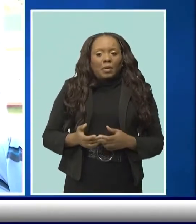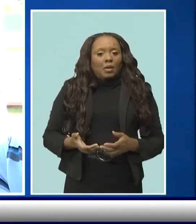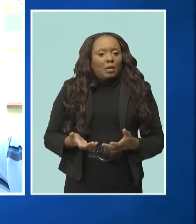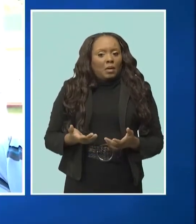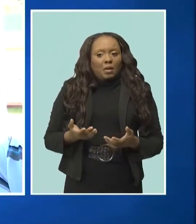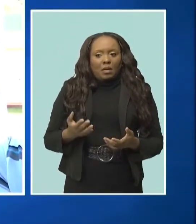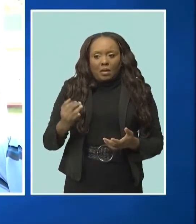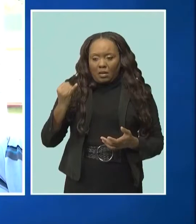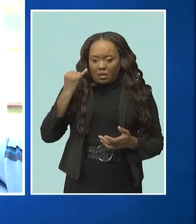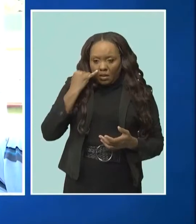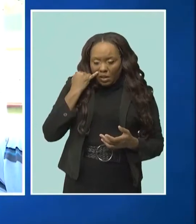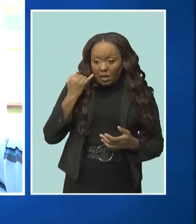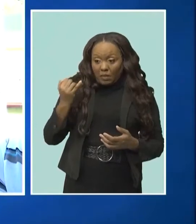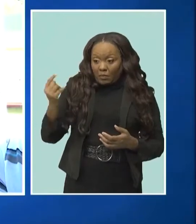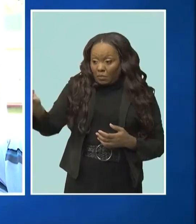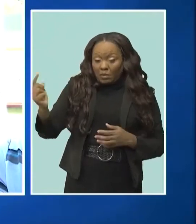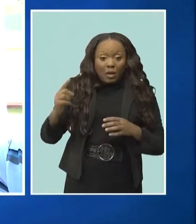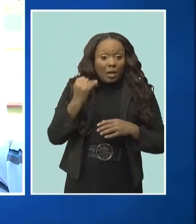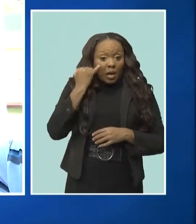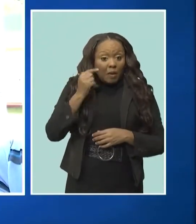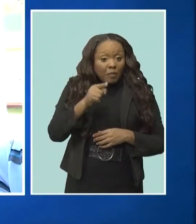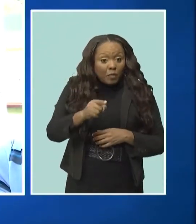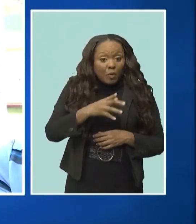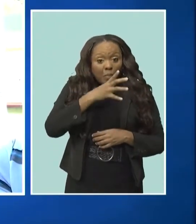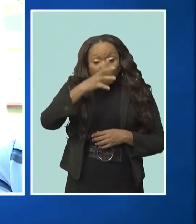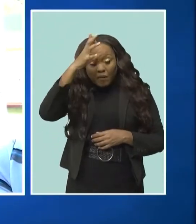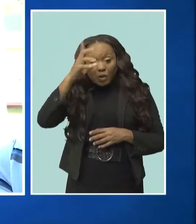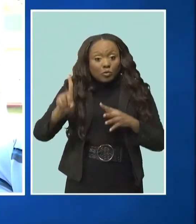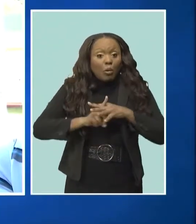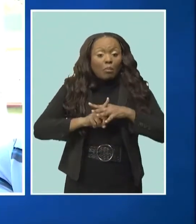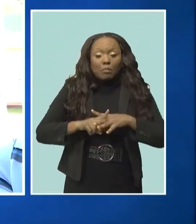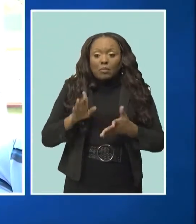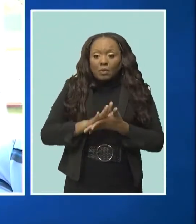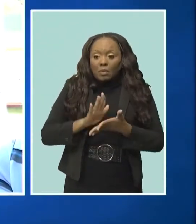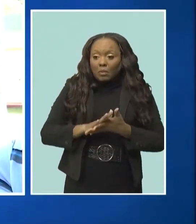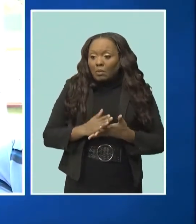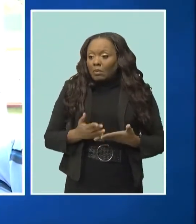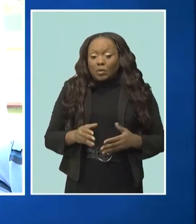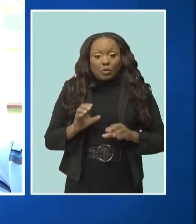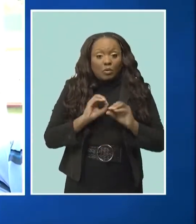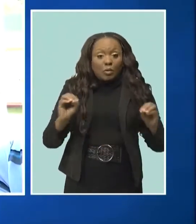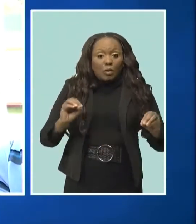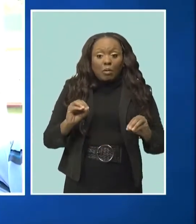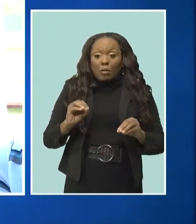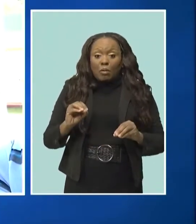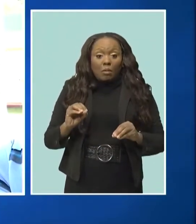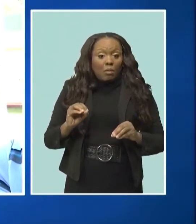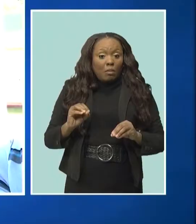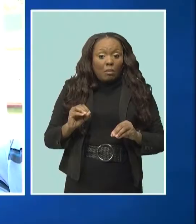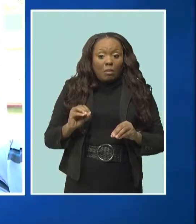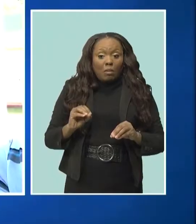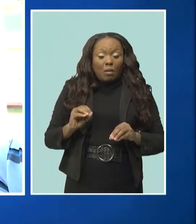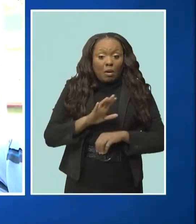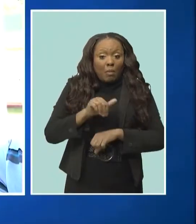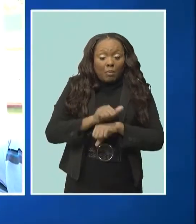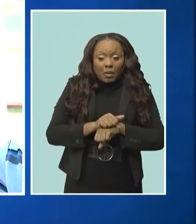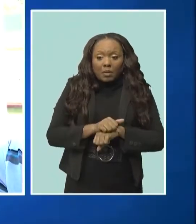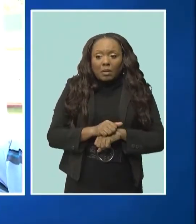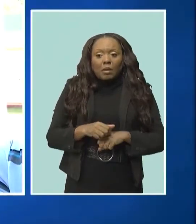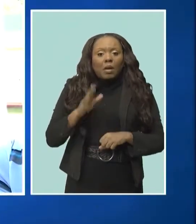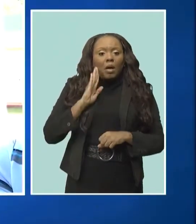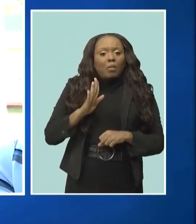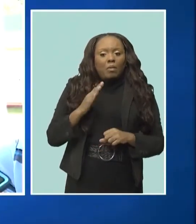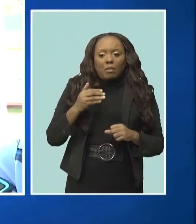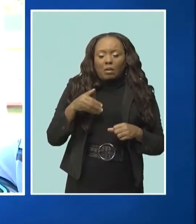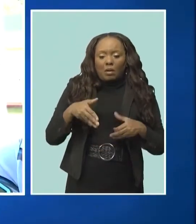to access, then we will designate an area where that parent will stay, where they cannot interact with the school, for the safety